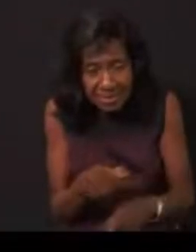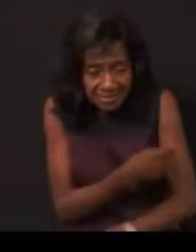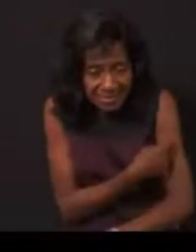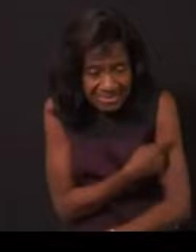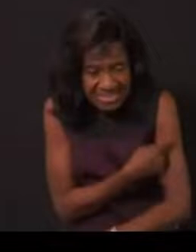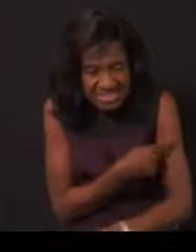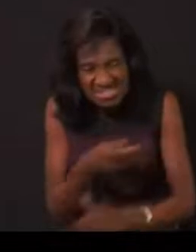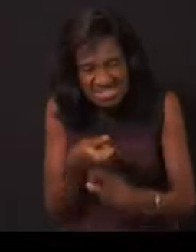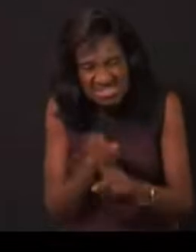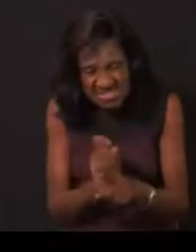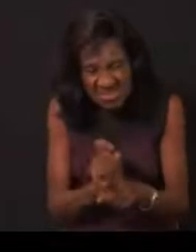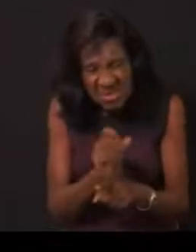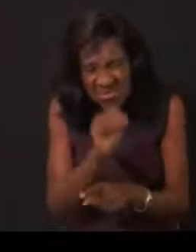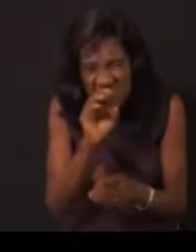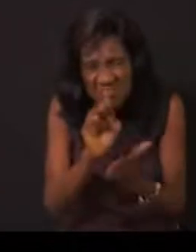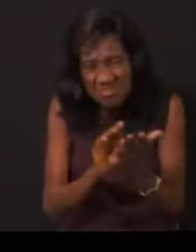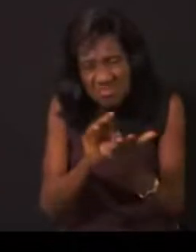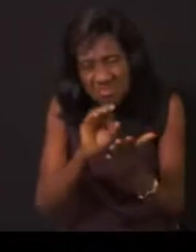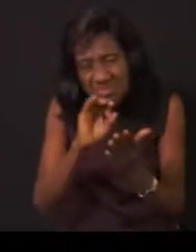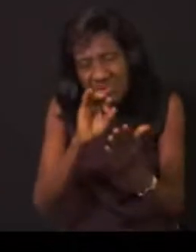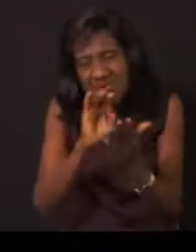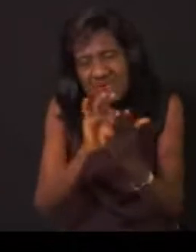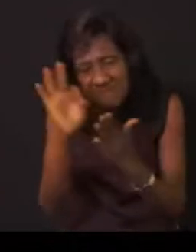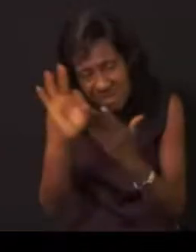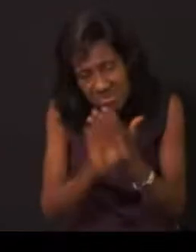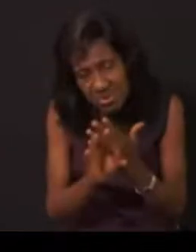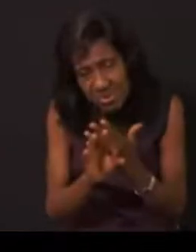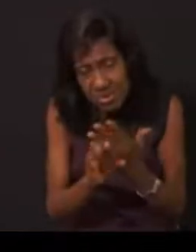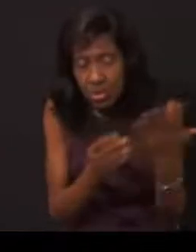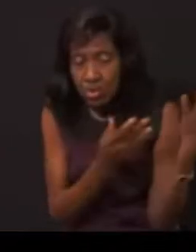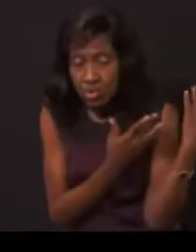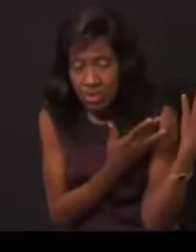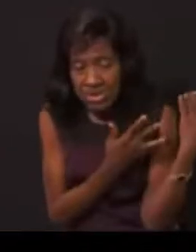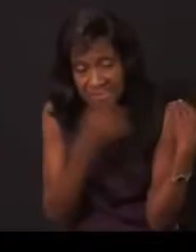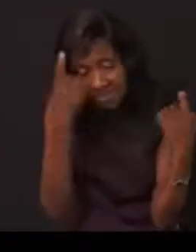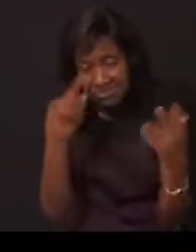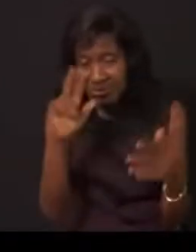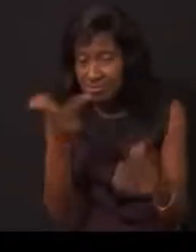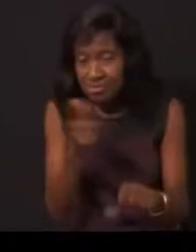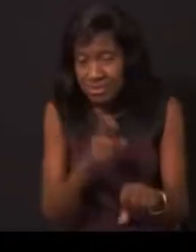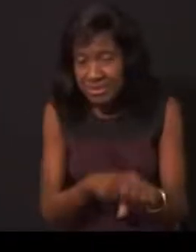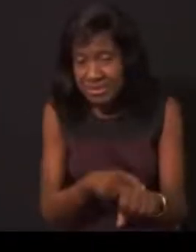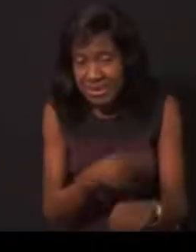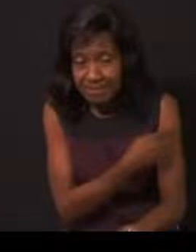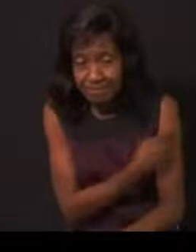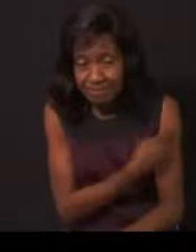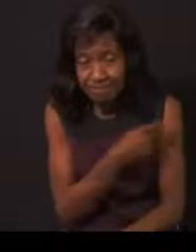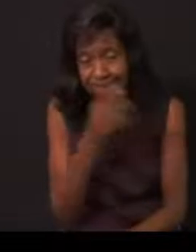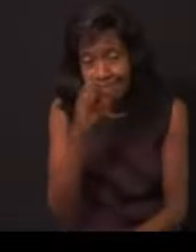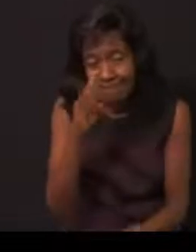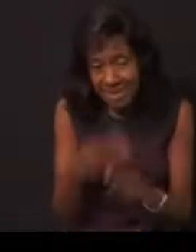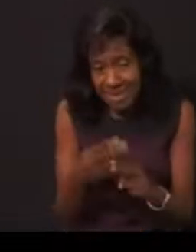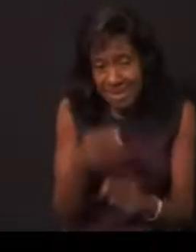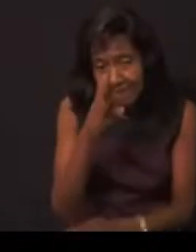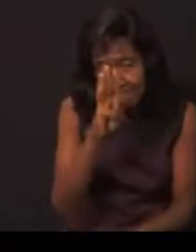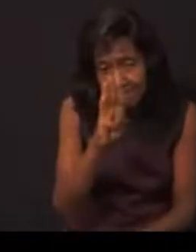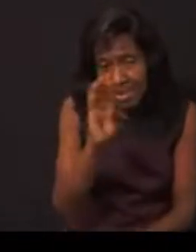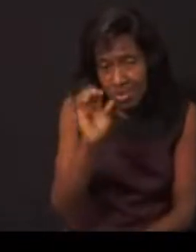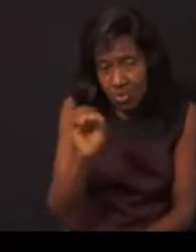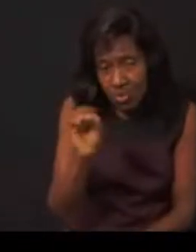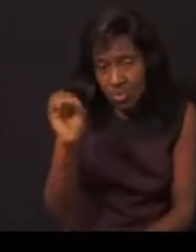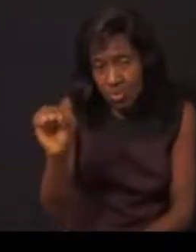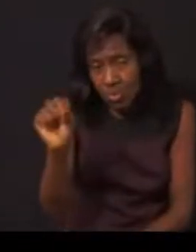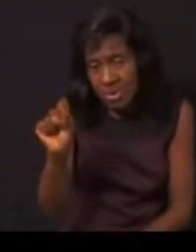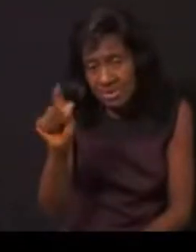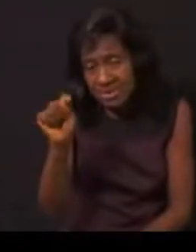and our public health doctors and professionals have told us now that even in England, for those kids who are, I think, 12